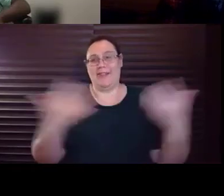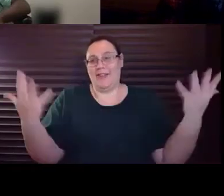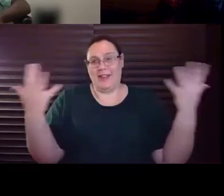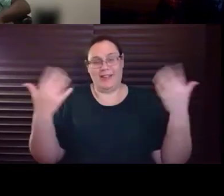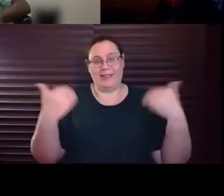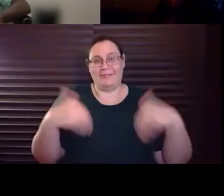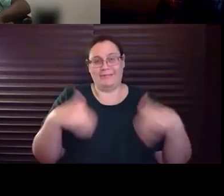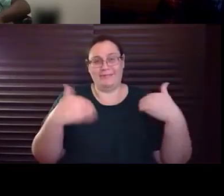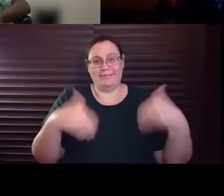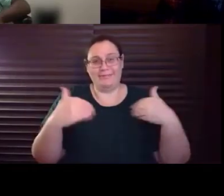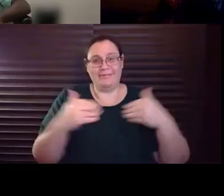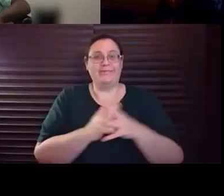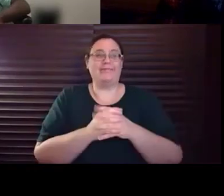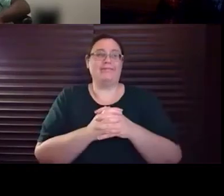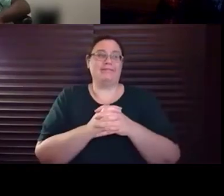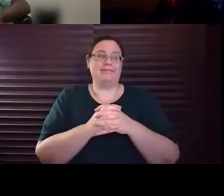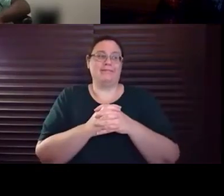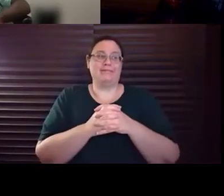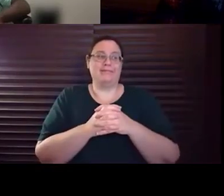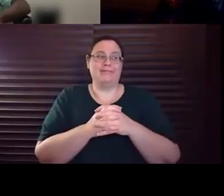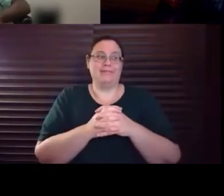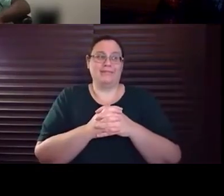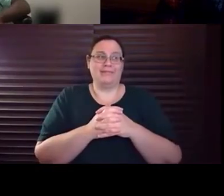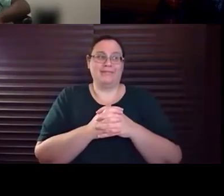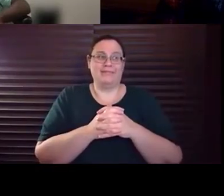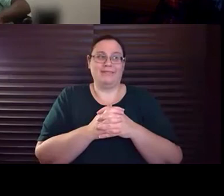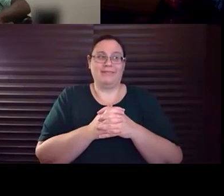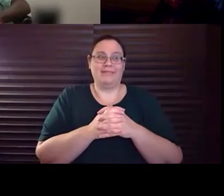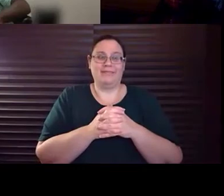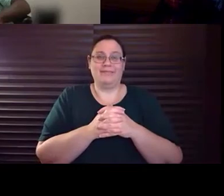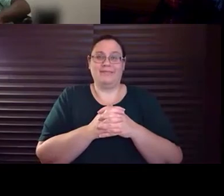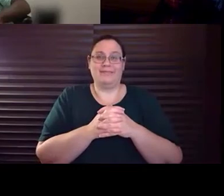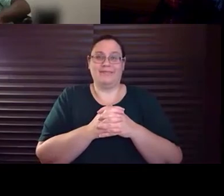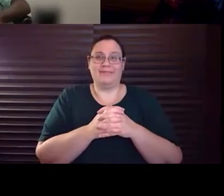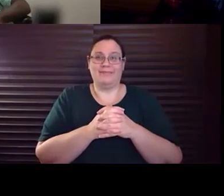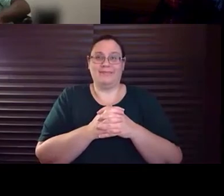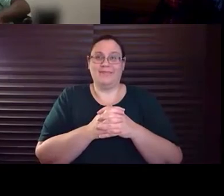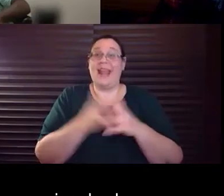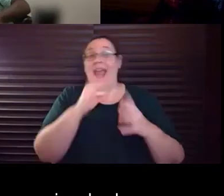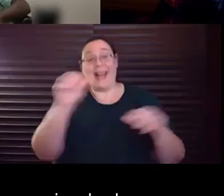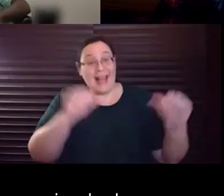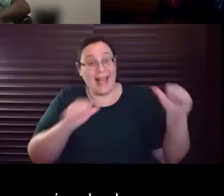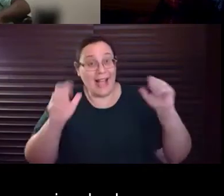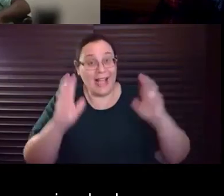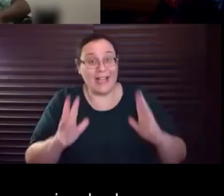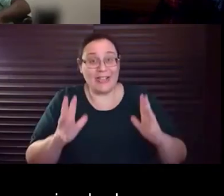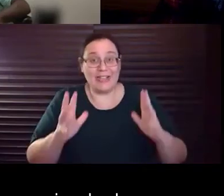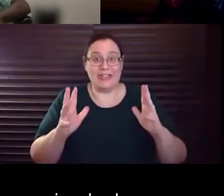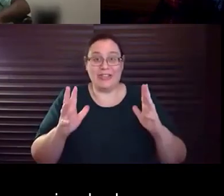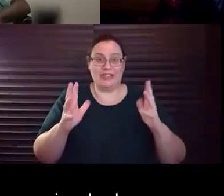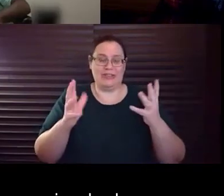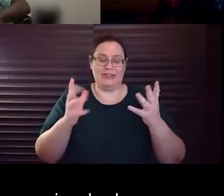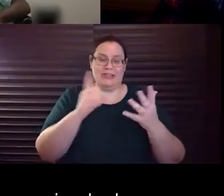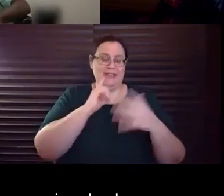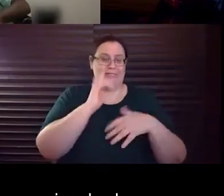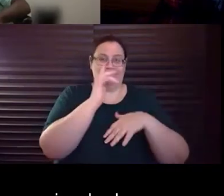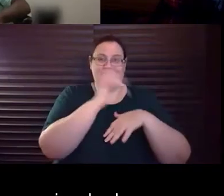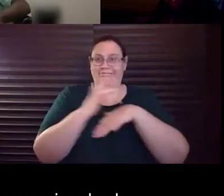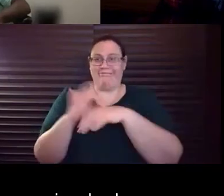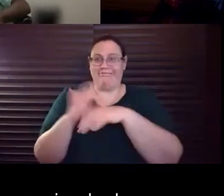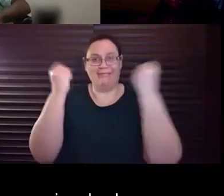directing. Anyway, actor, I'm so free lines, and